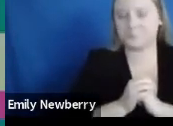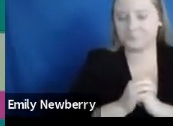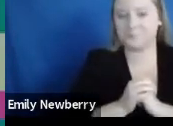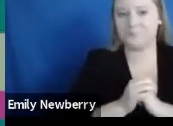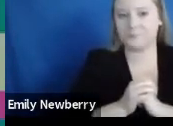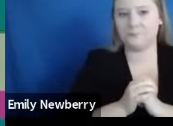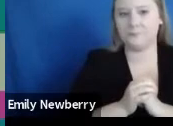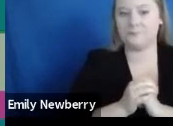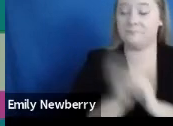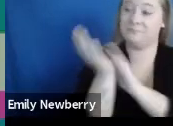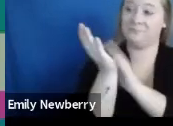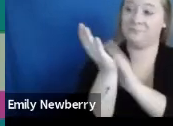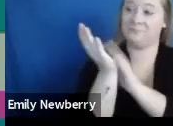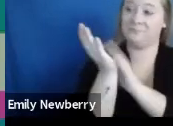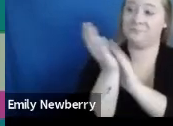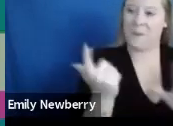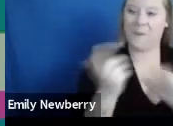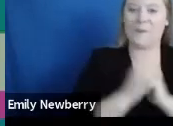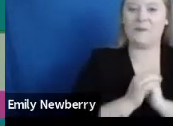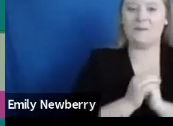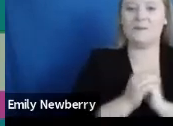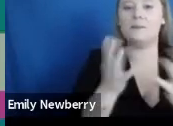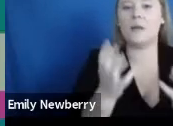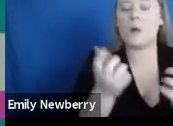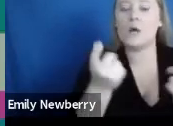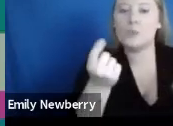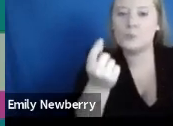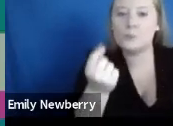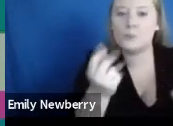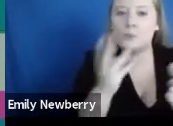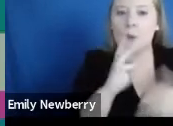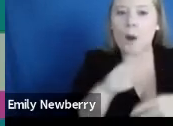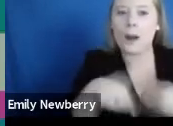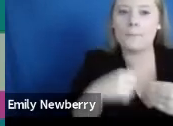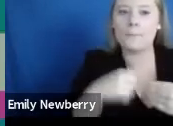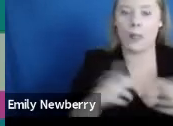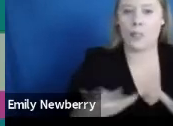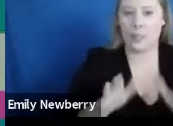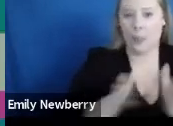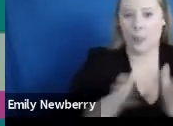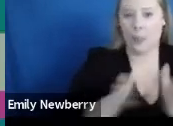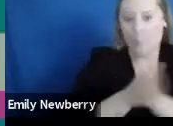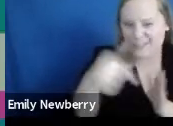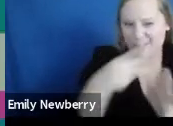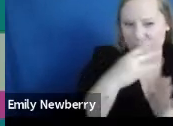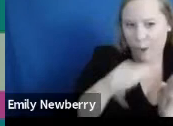Kudos to all of them. So what I'm going to do is I'm going to talk a little bit about the motivation for this project.